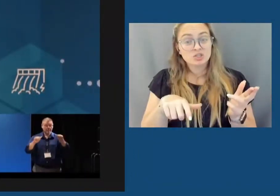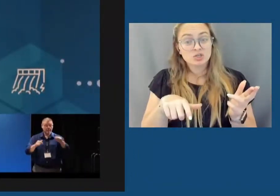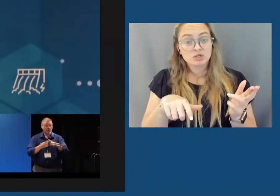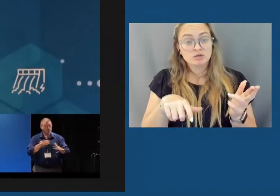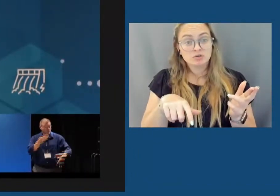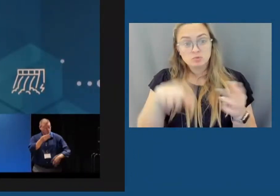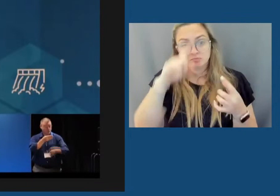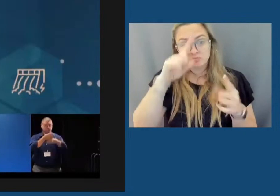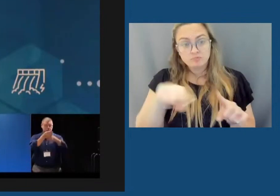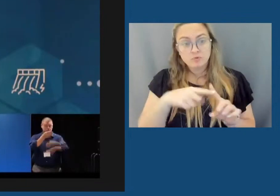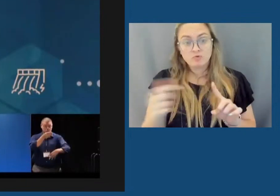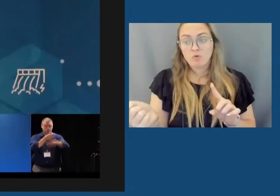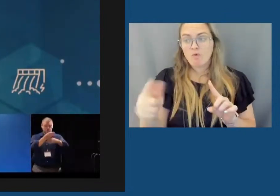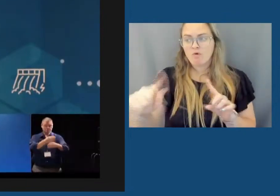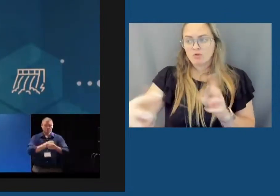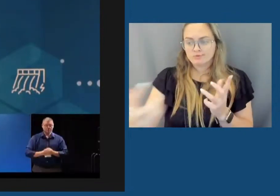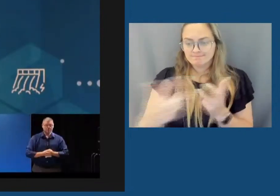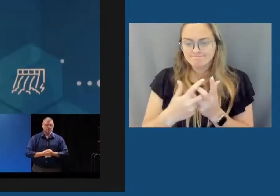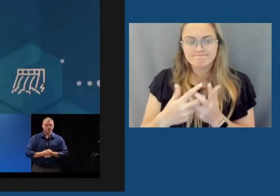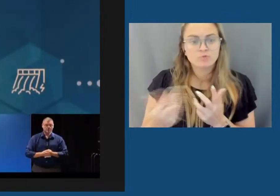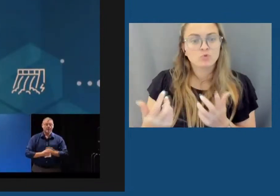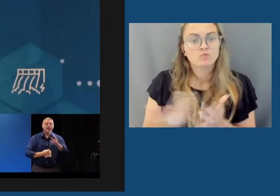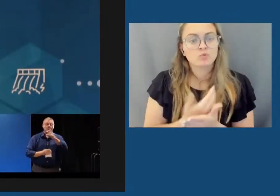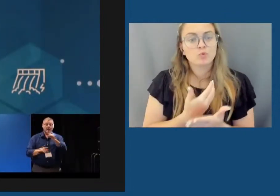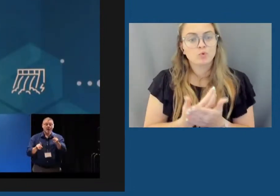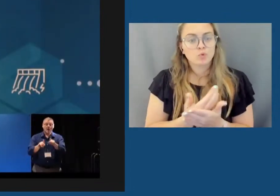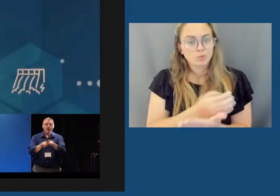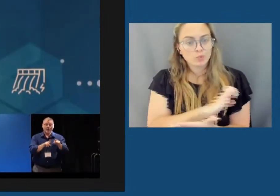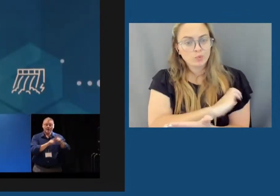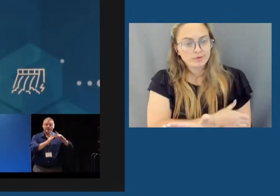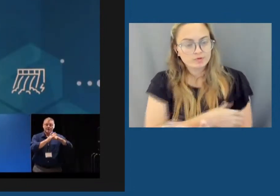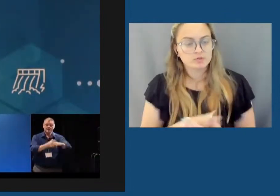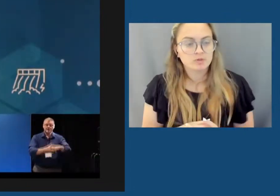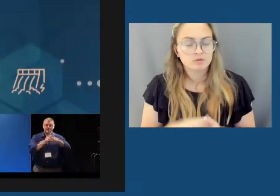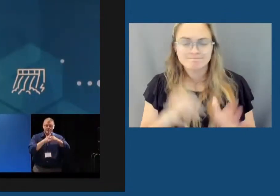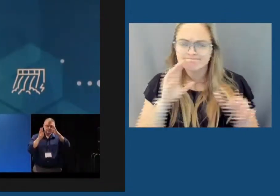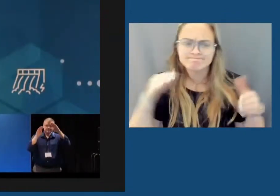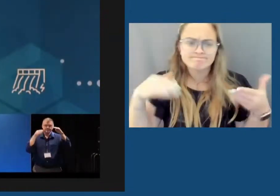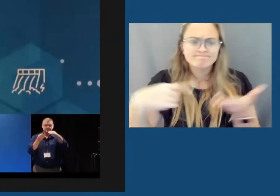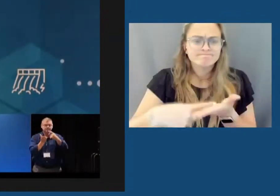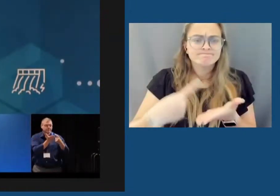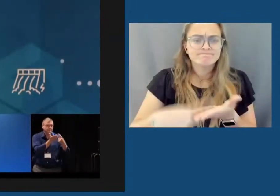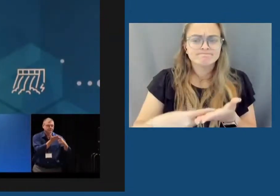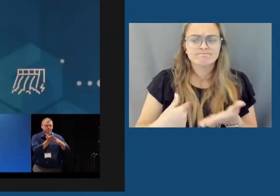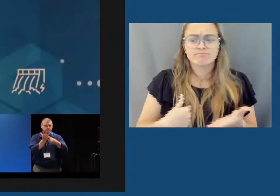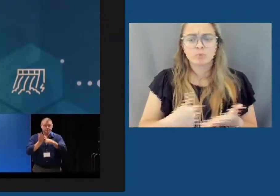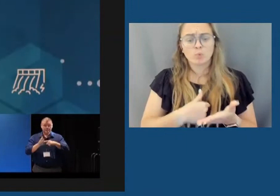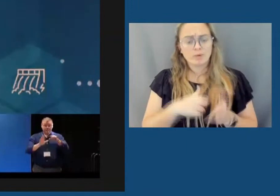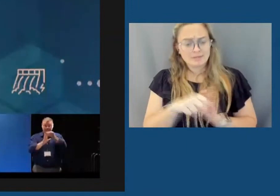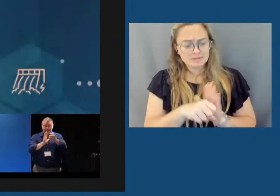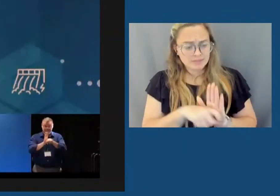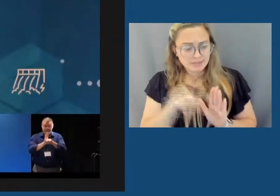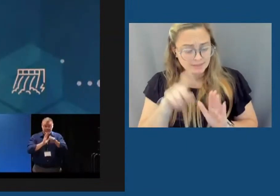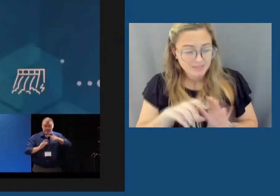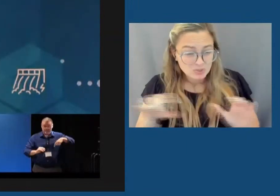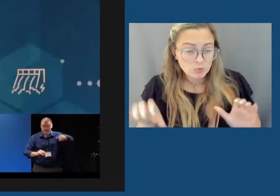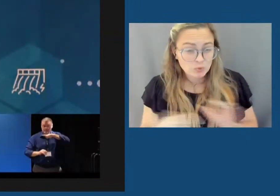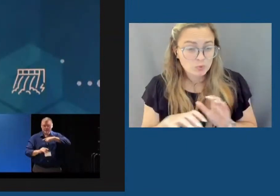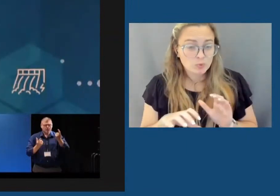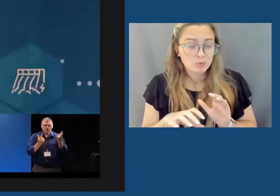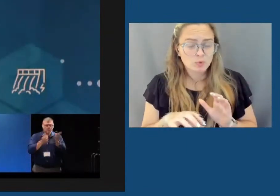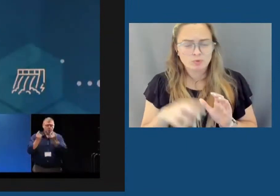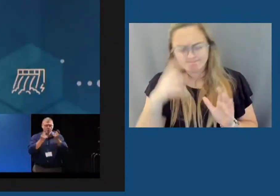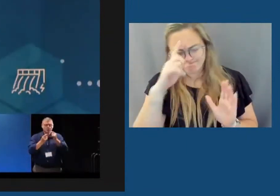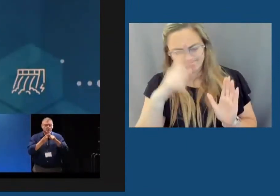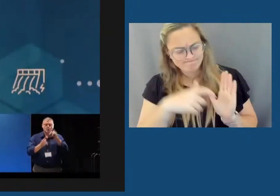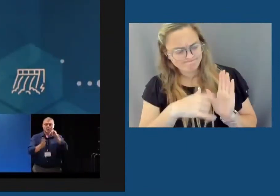complementary to those renewables. And also to start focused discussions on what we as a state need to be doing to realize that